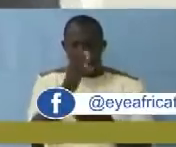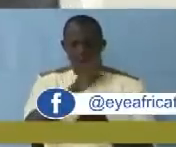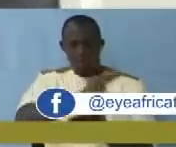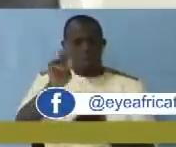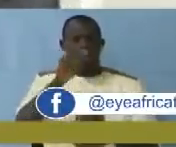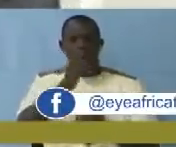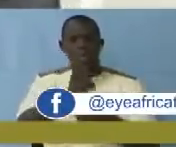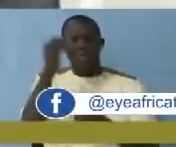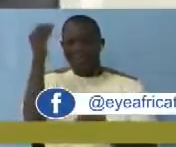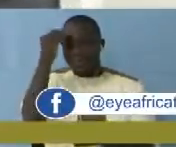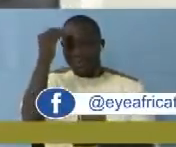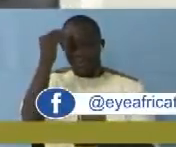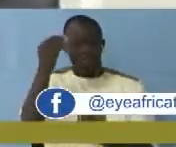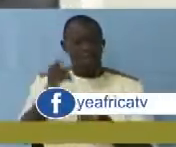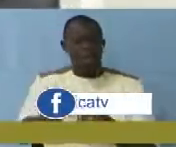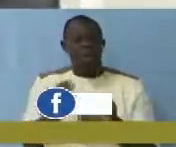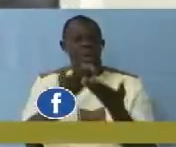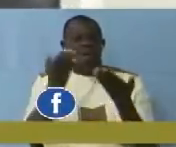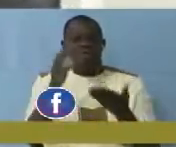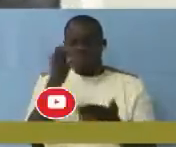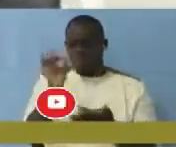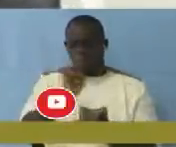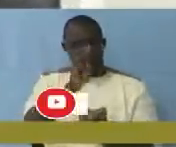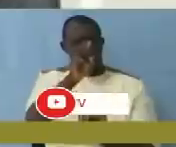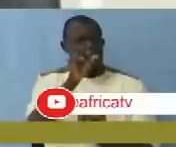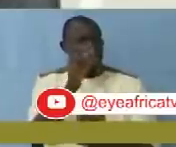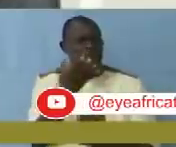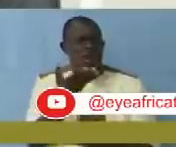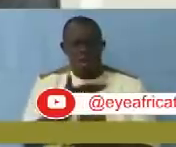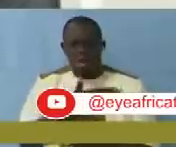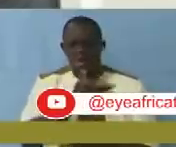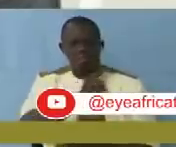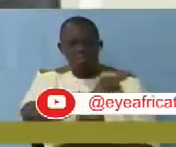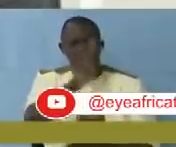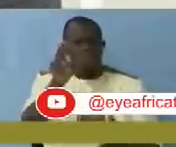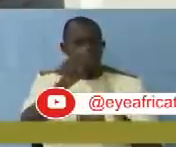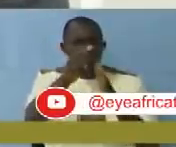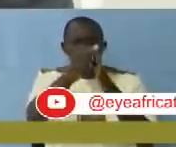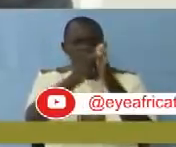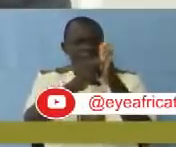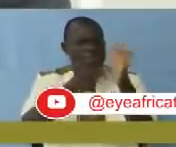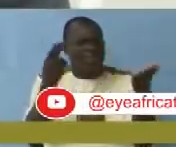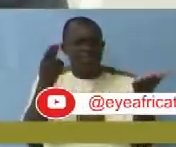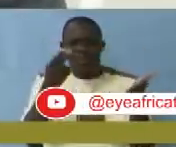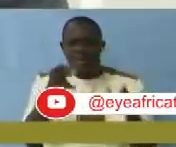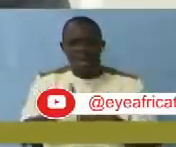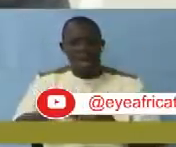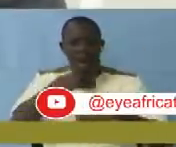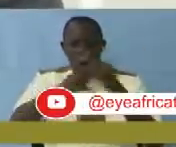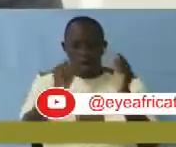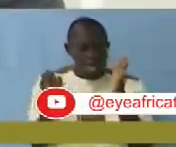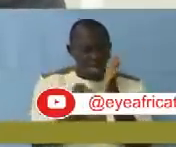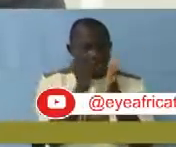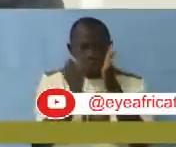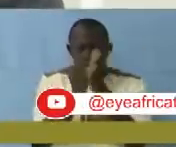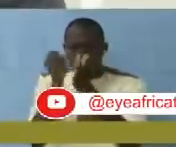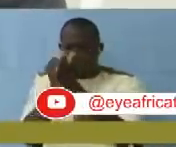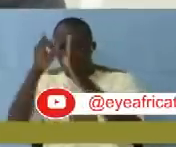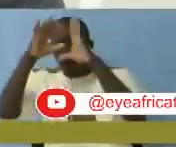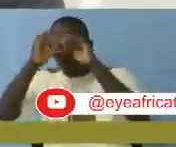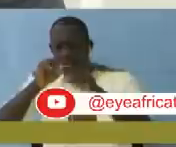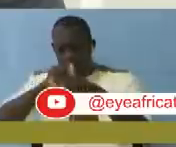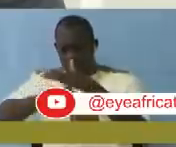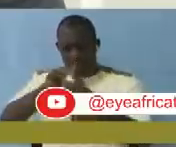From what you have said, there is no need for an investigations department at the NIA.